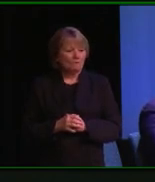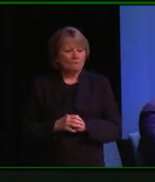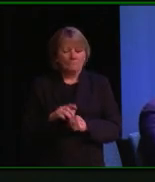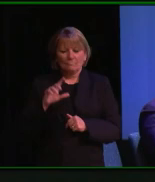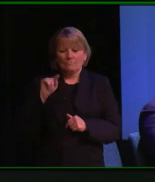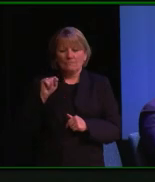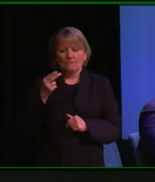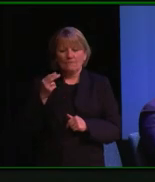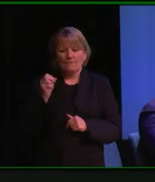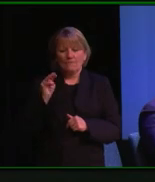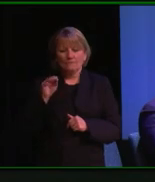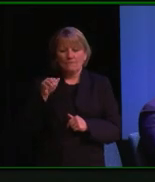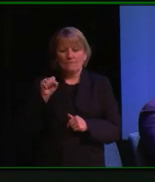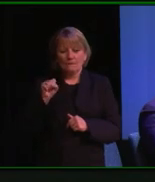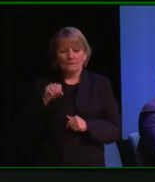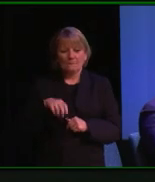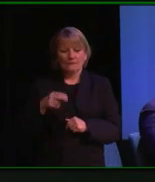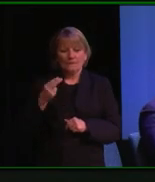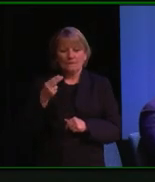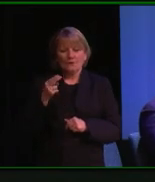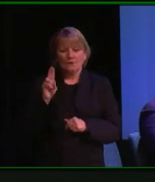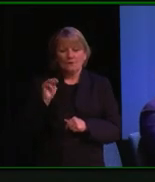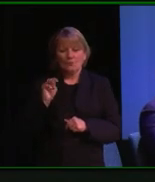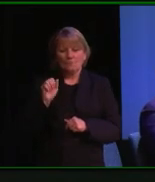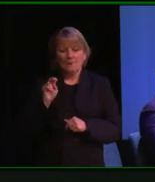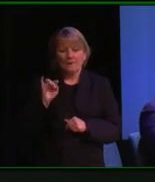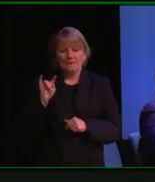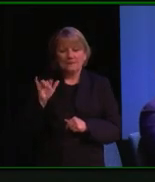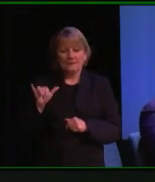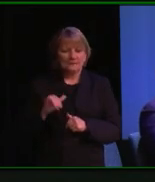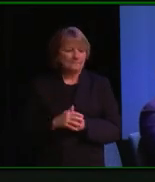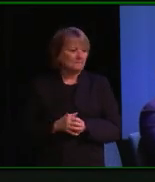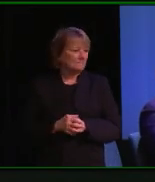Thomas Kearns, Humanities.